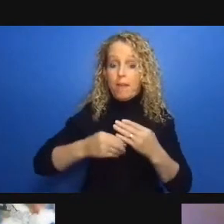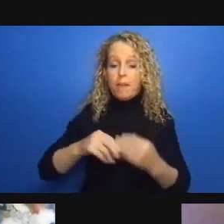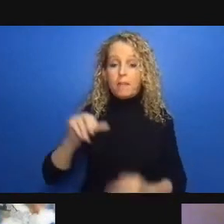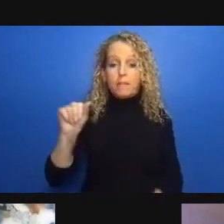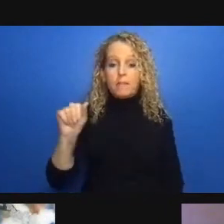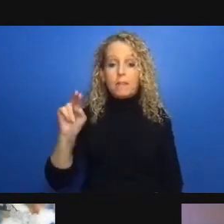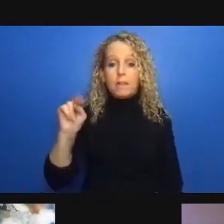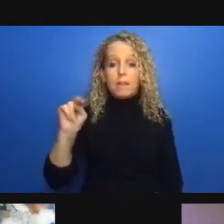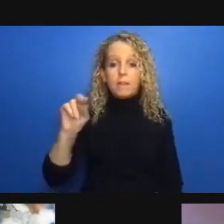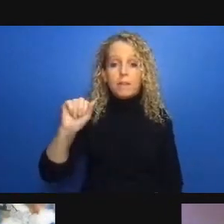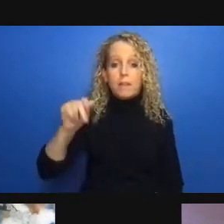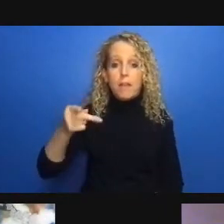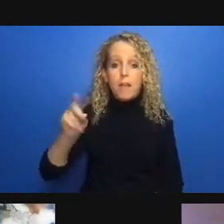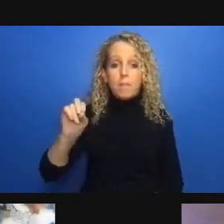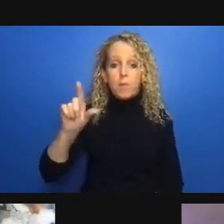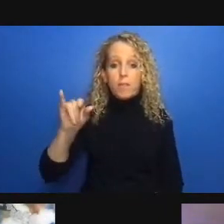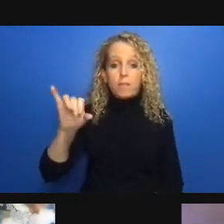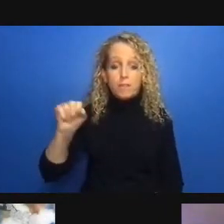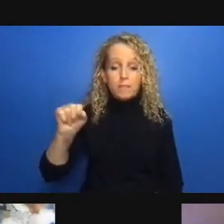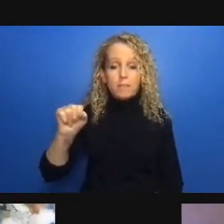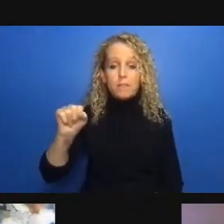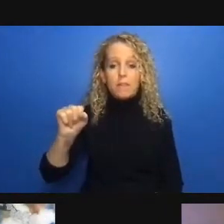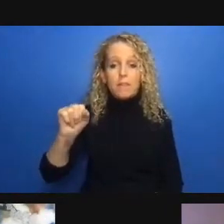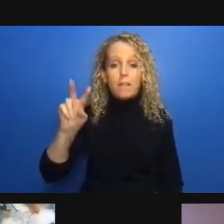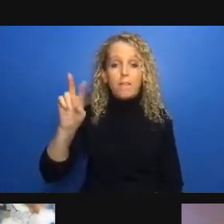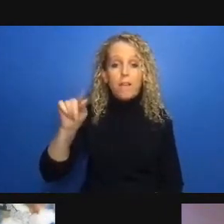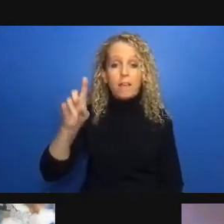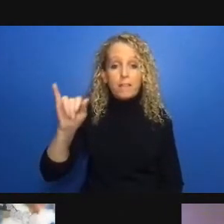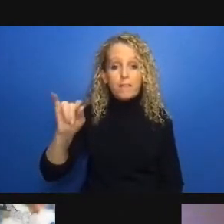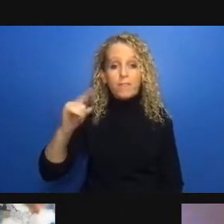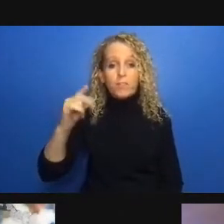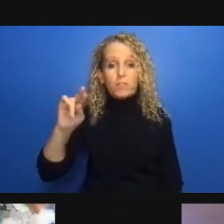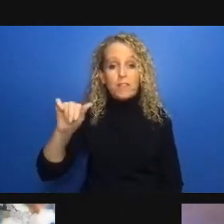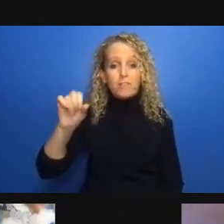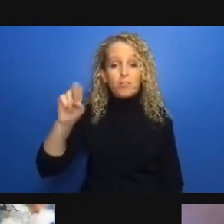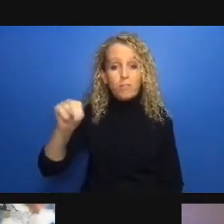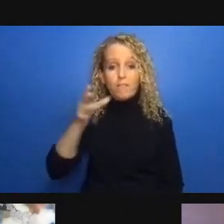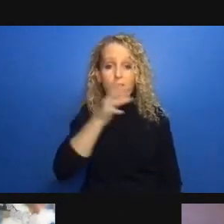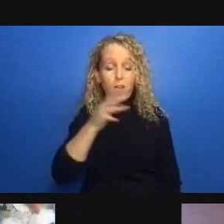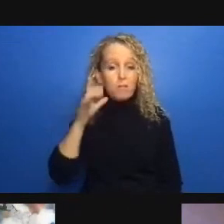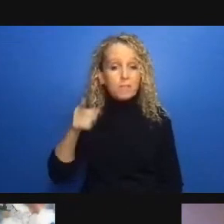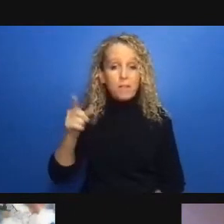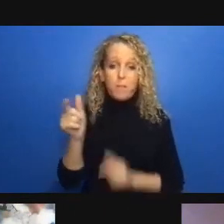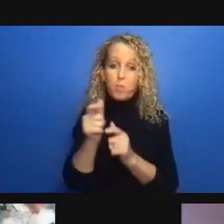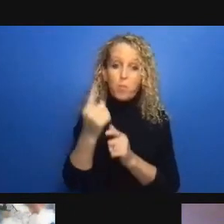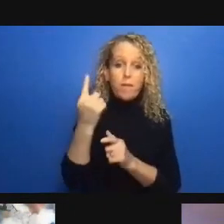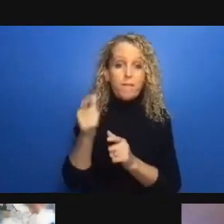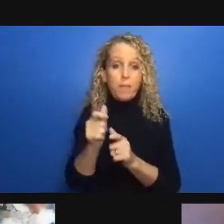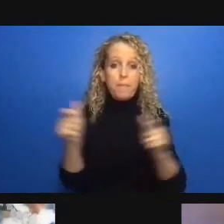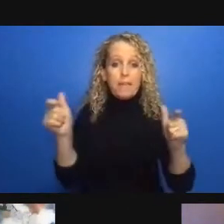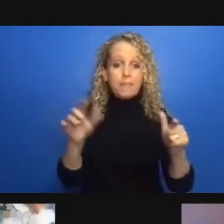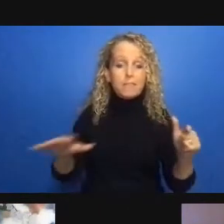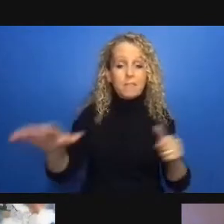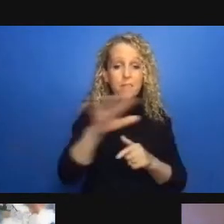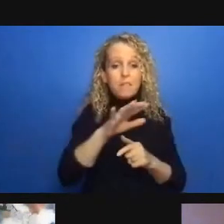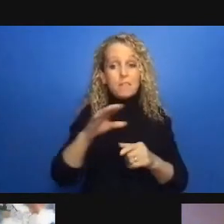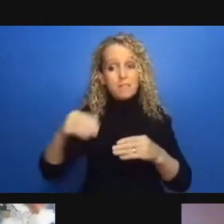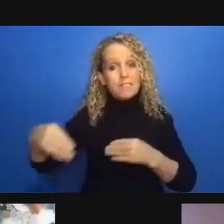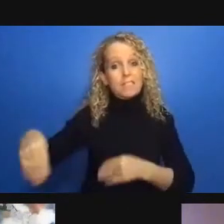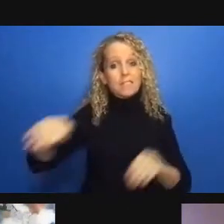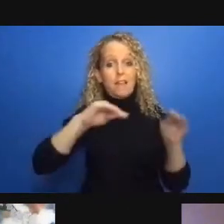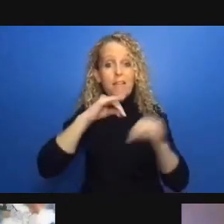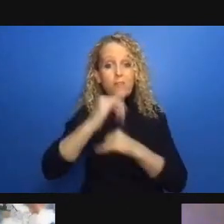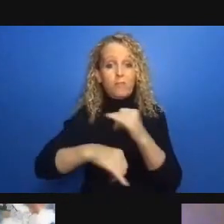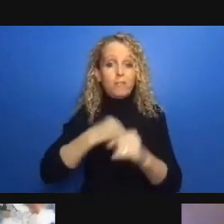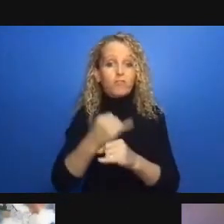Valley First Nation that now owns Webster Farms, you know, one of the biggest bean producers in the region and selling internationally. And